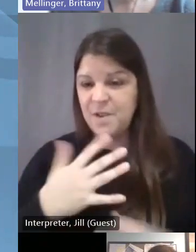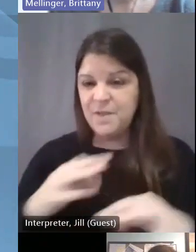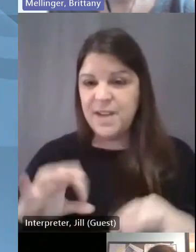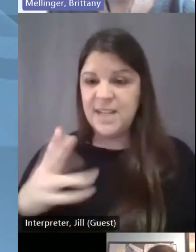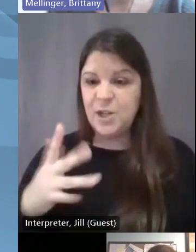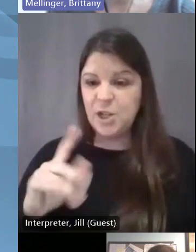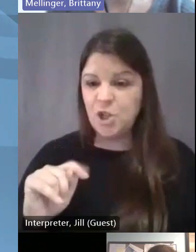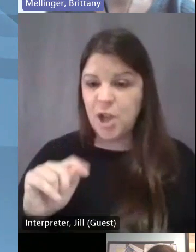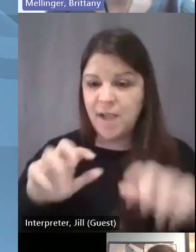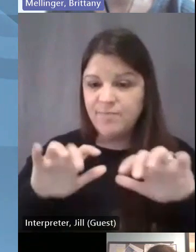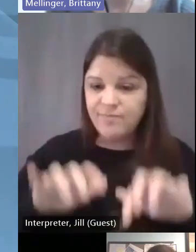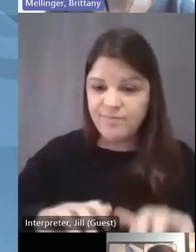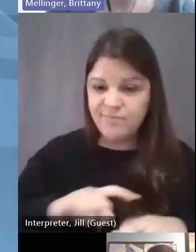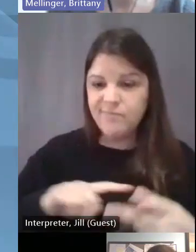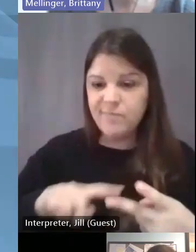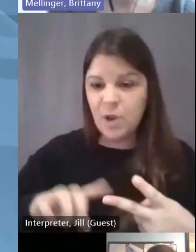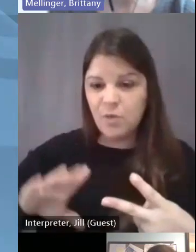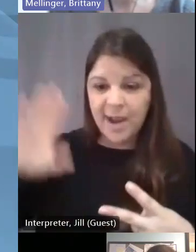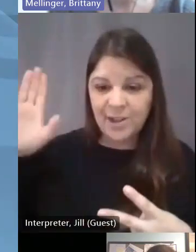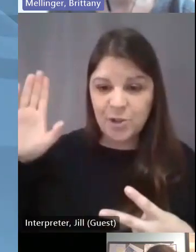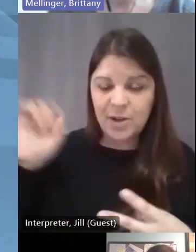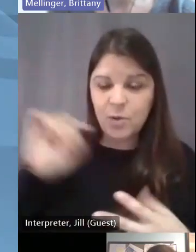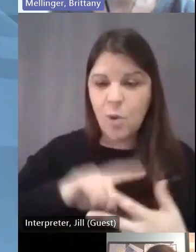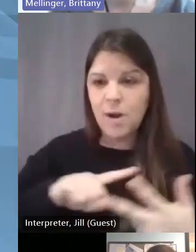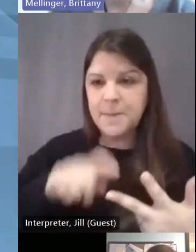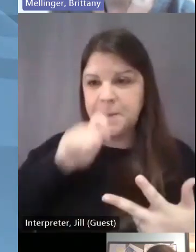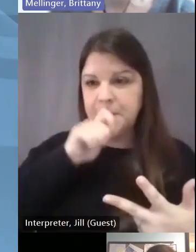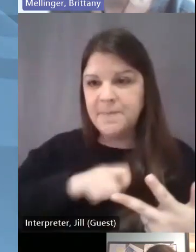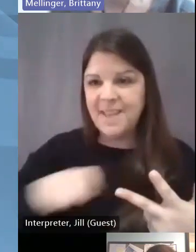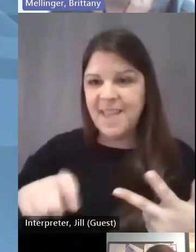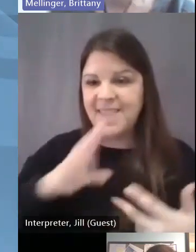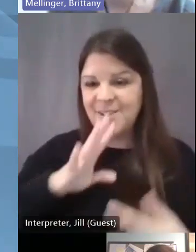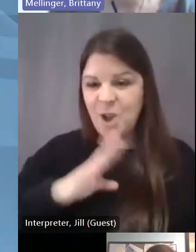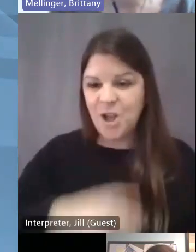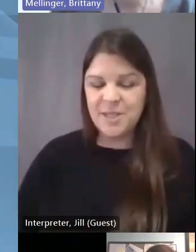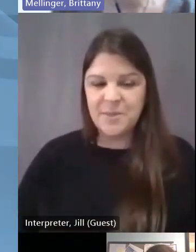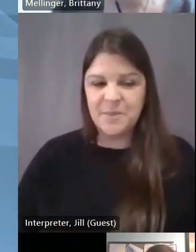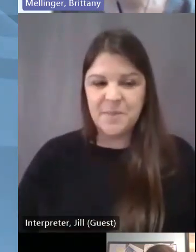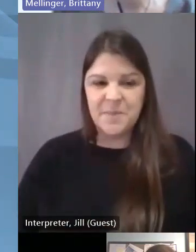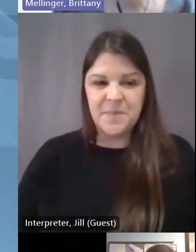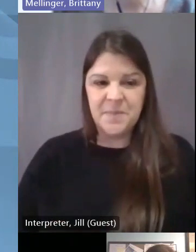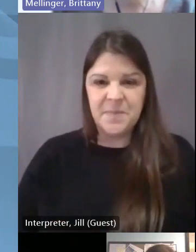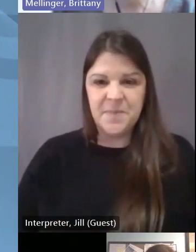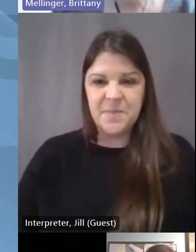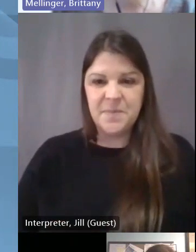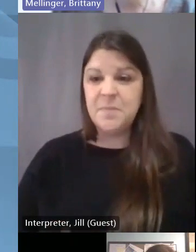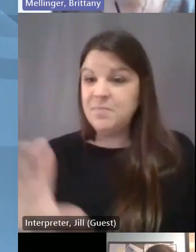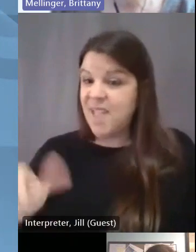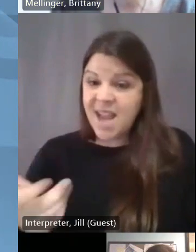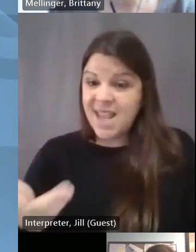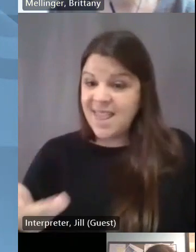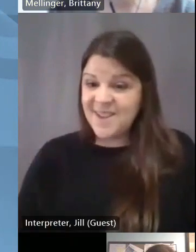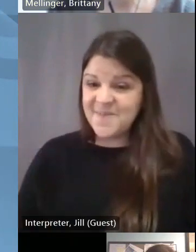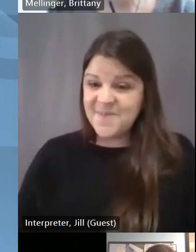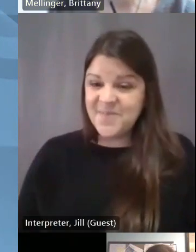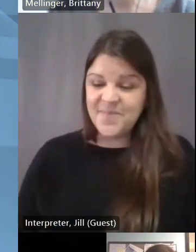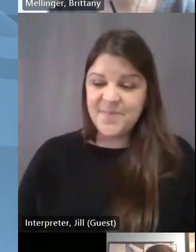chat, raise your hand, or simply come off mute, and I'm happy to answer that, anything that you have to ask.